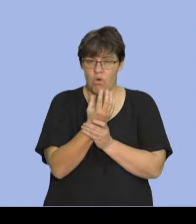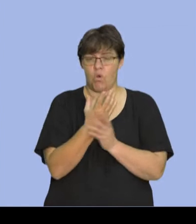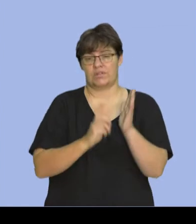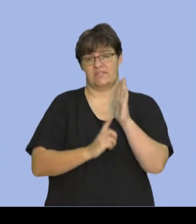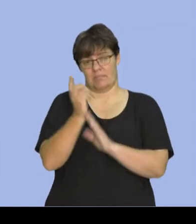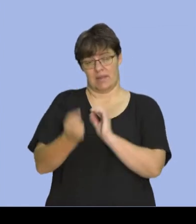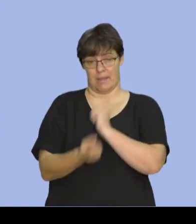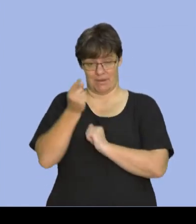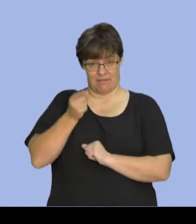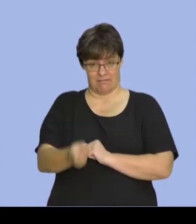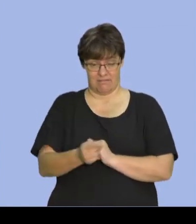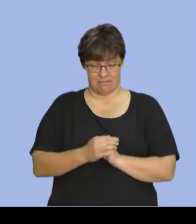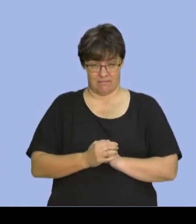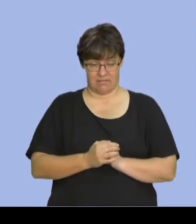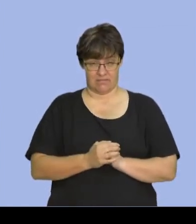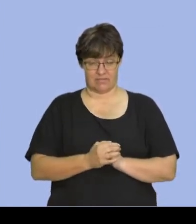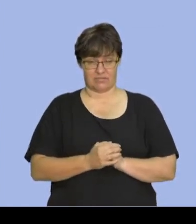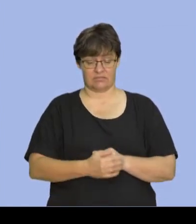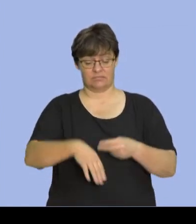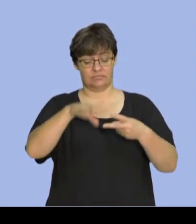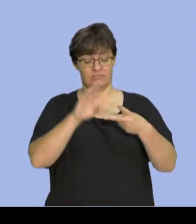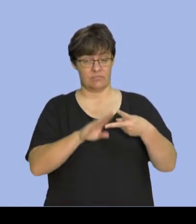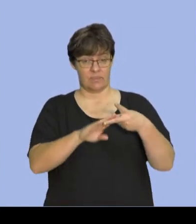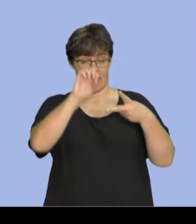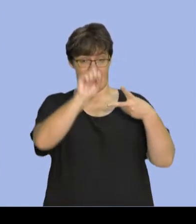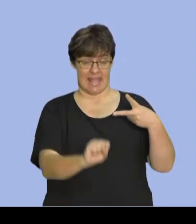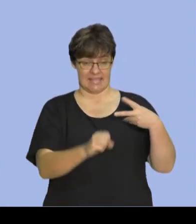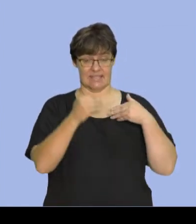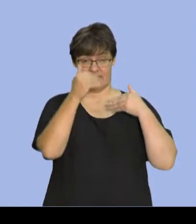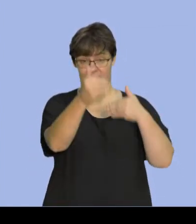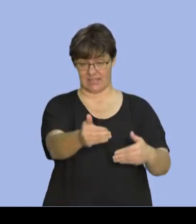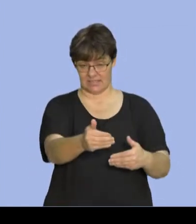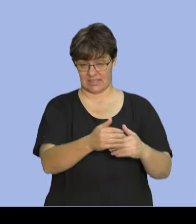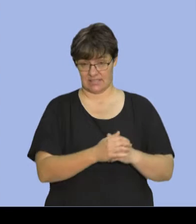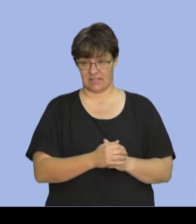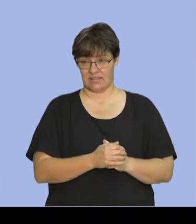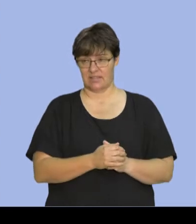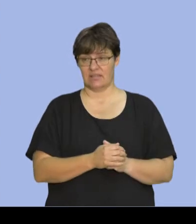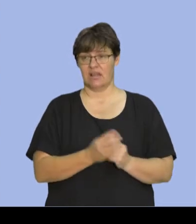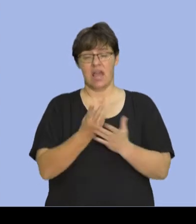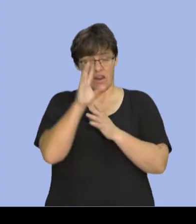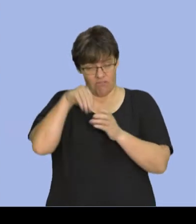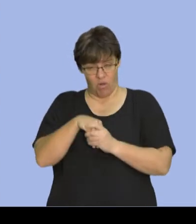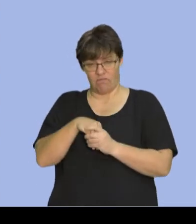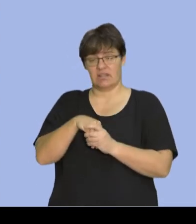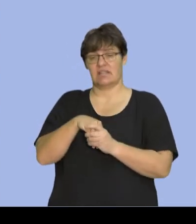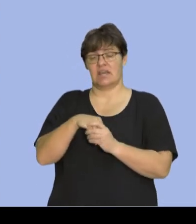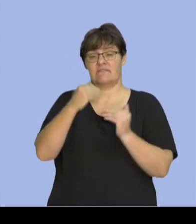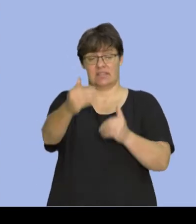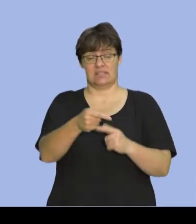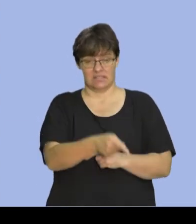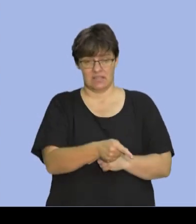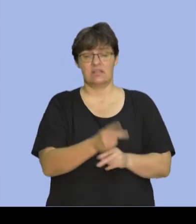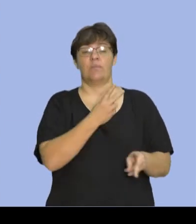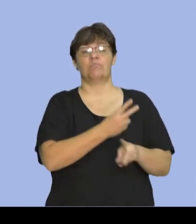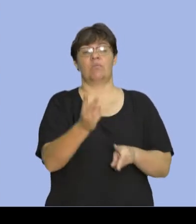development. In the S phase, which is also part of the interphase, the cell undergoes